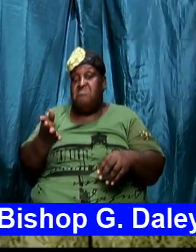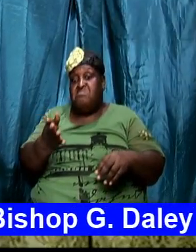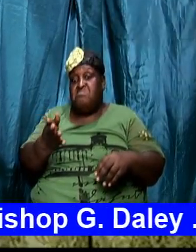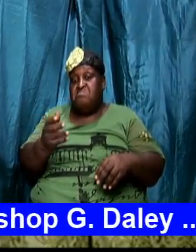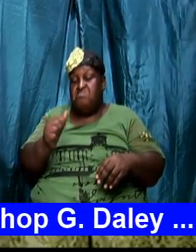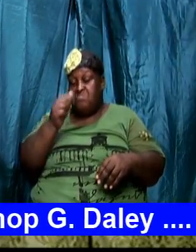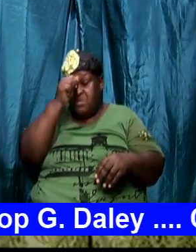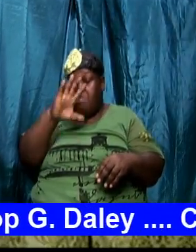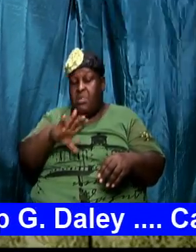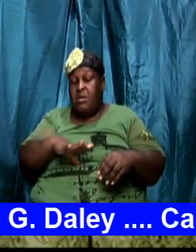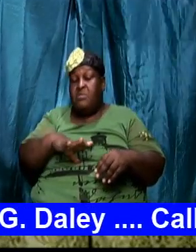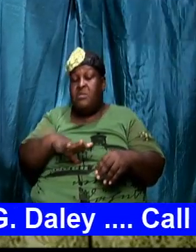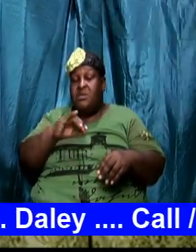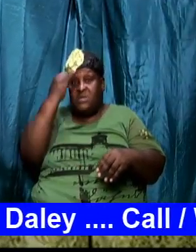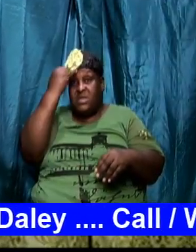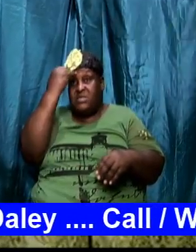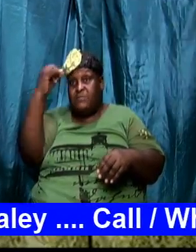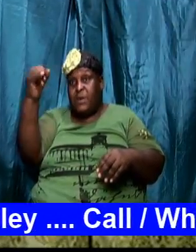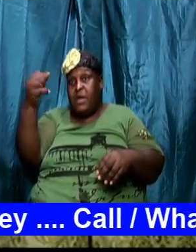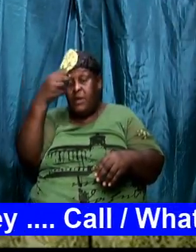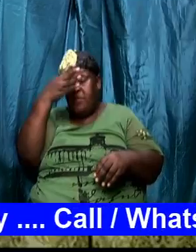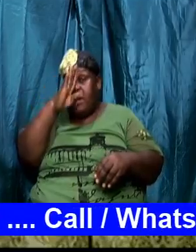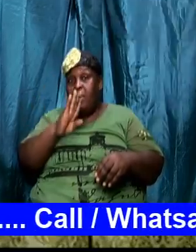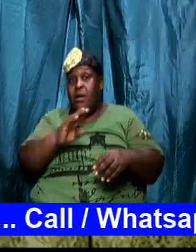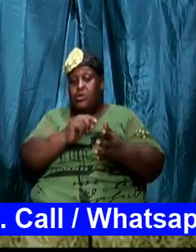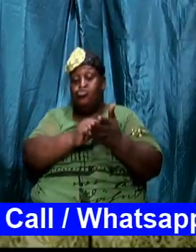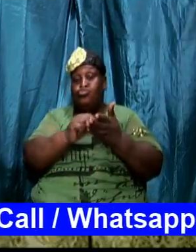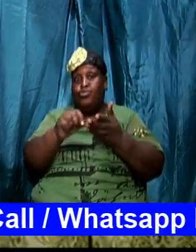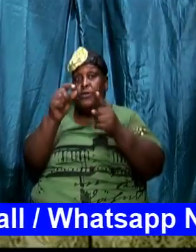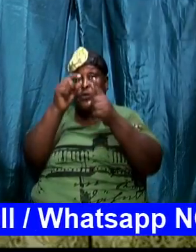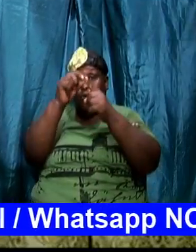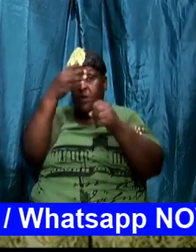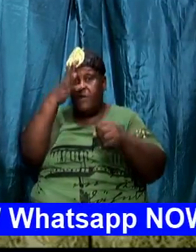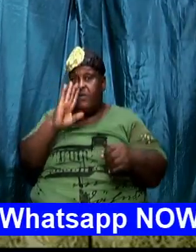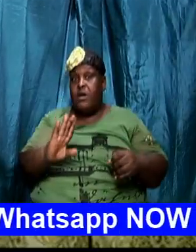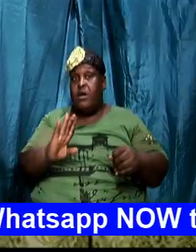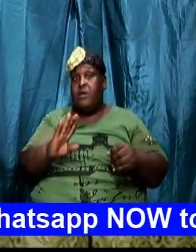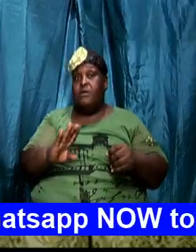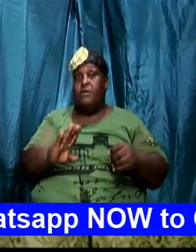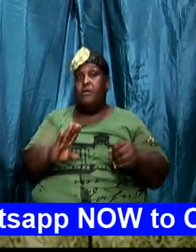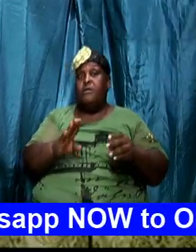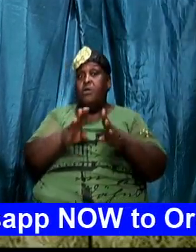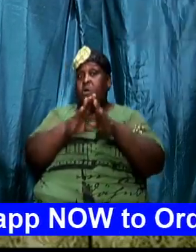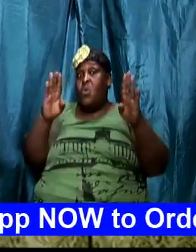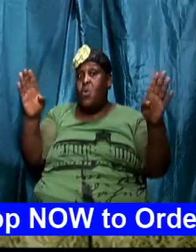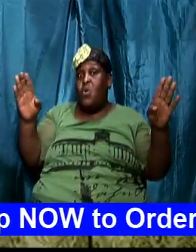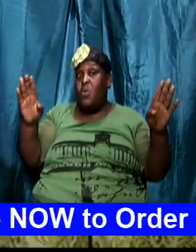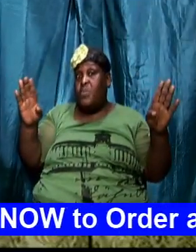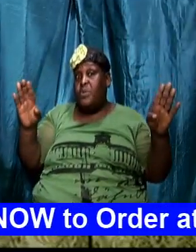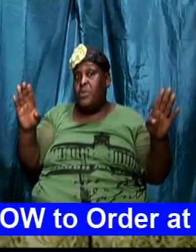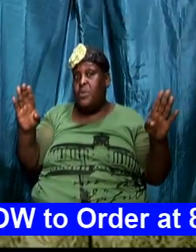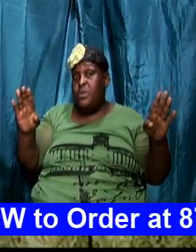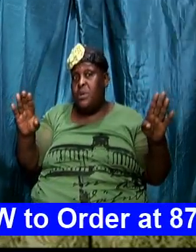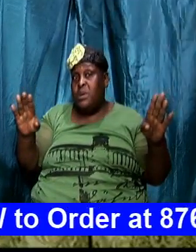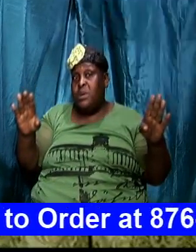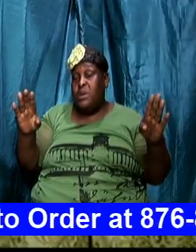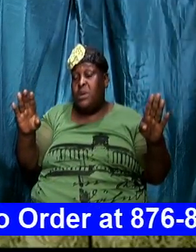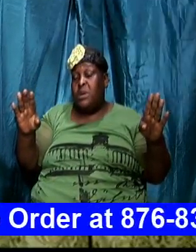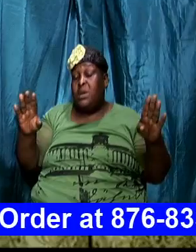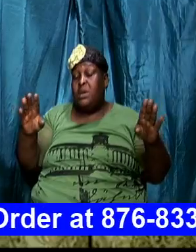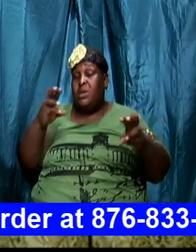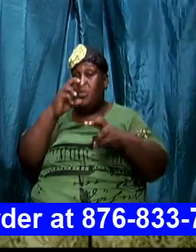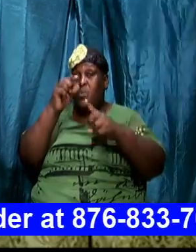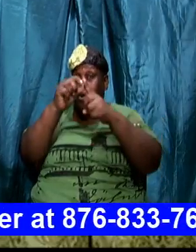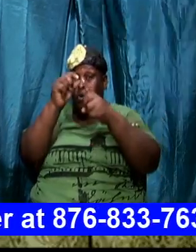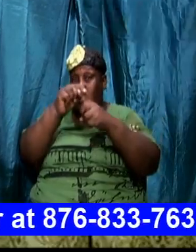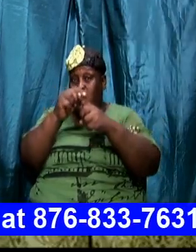by Almighty God. I'm going this route, and I feel to go this route, even opening up and expanding this word a little bit